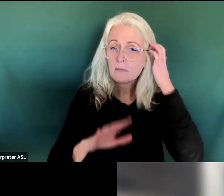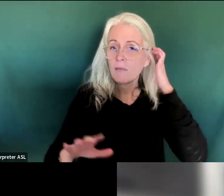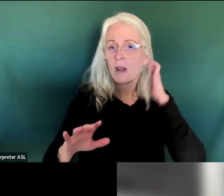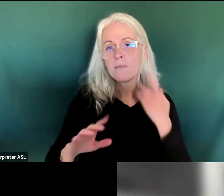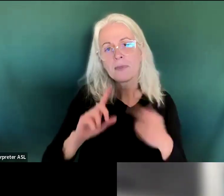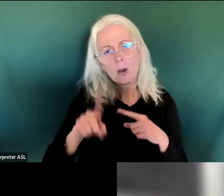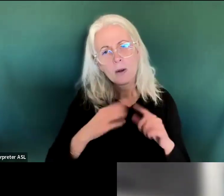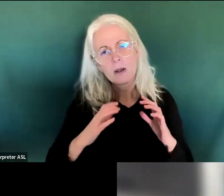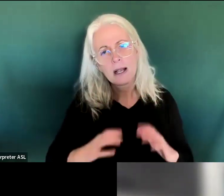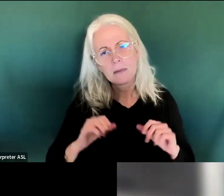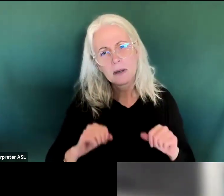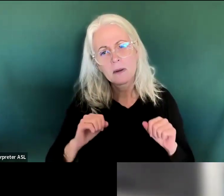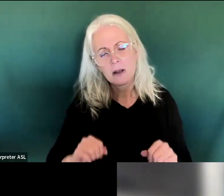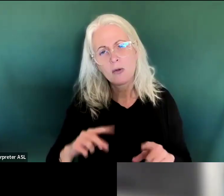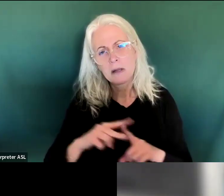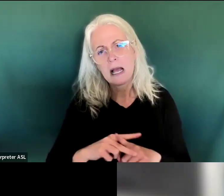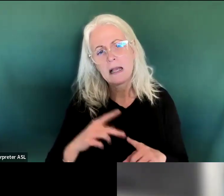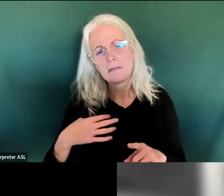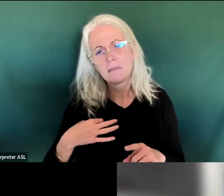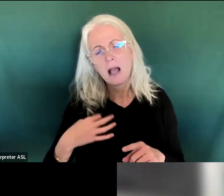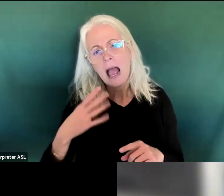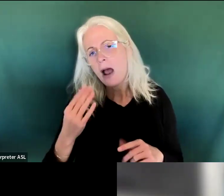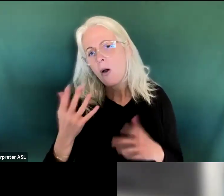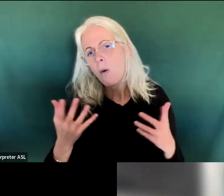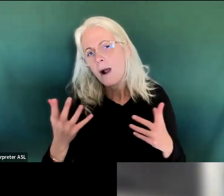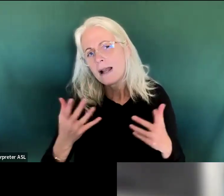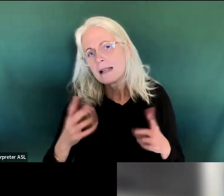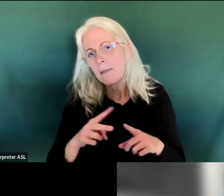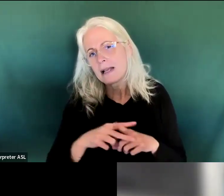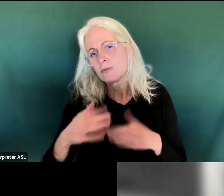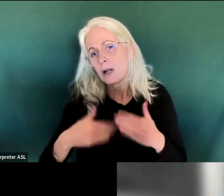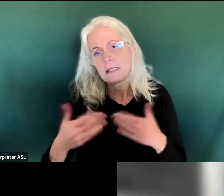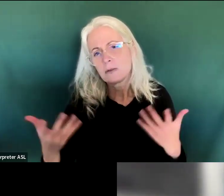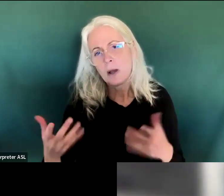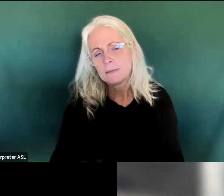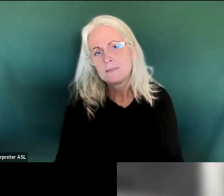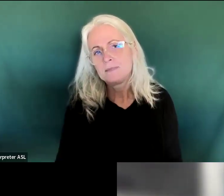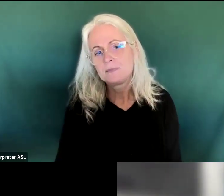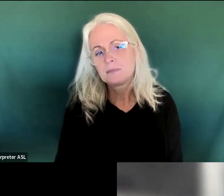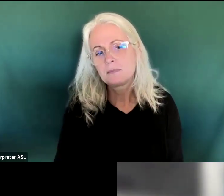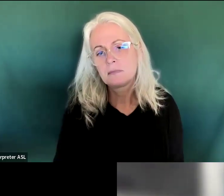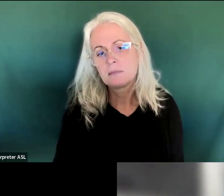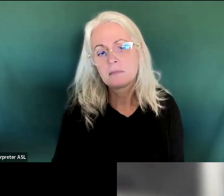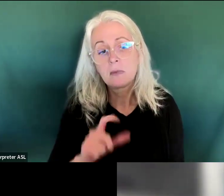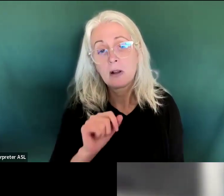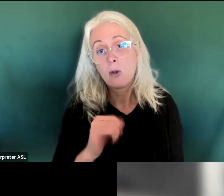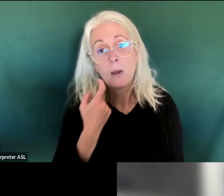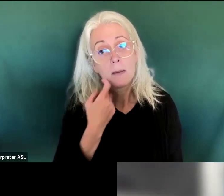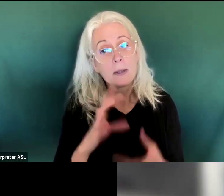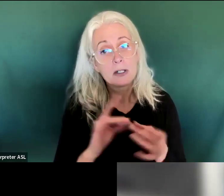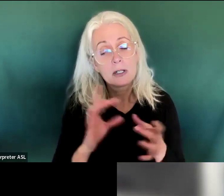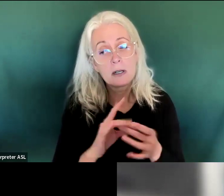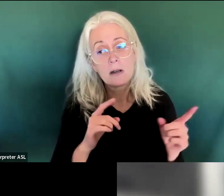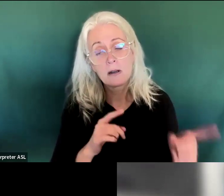when will customers be able to apply and what is the application process? So as Loy